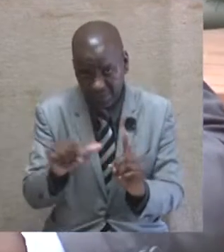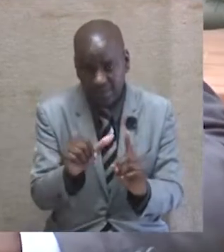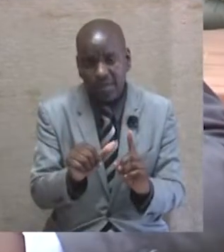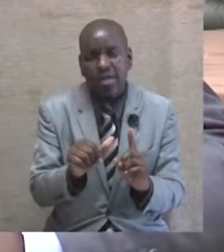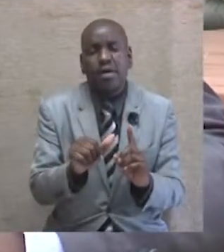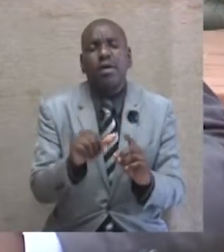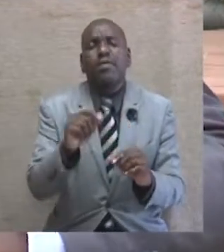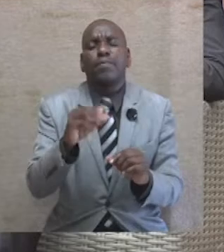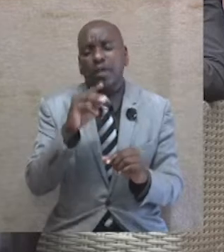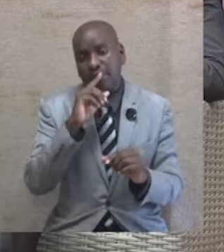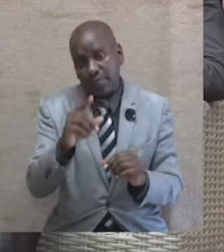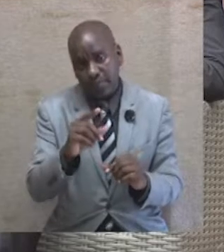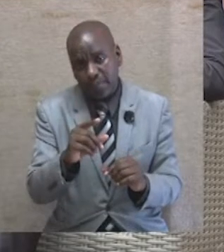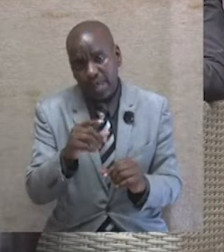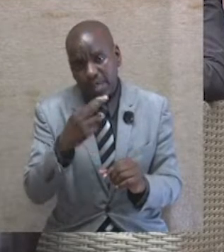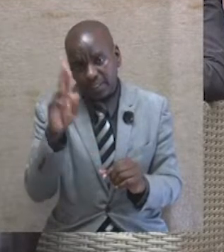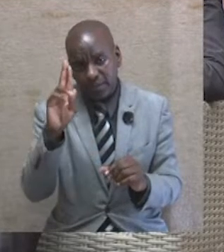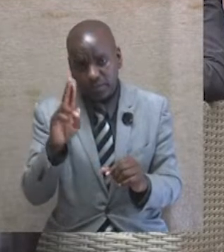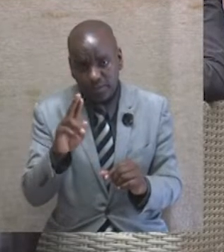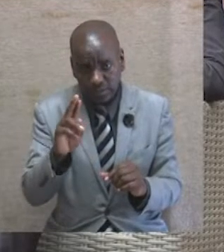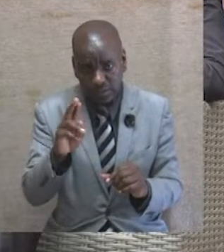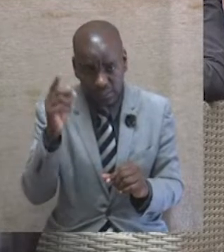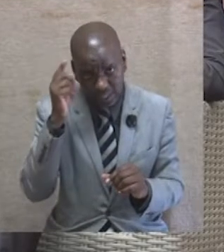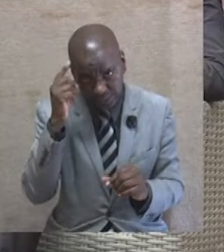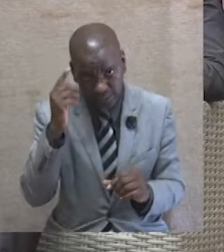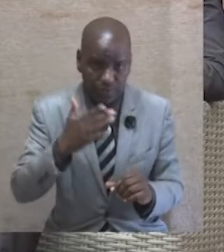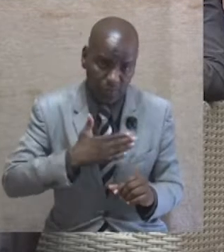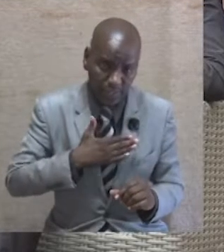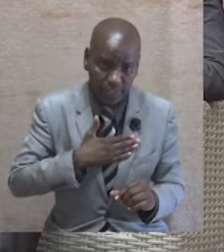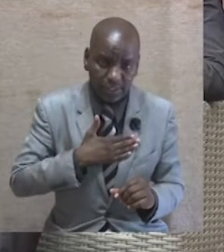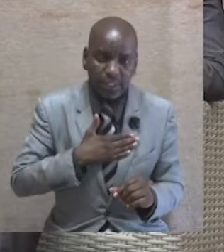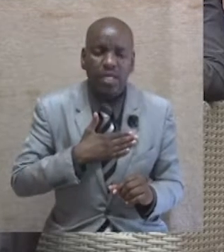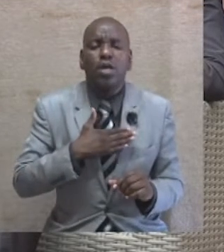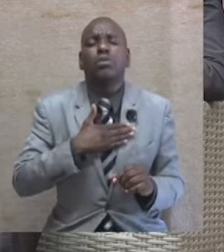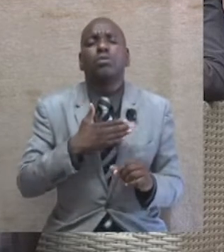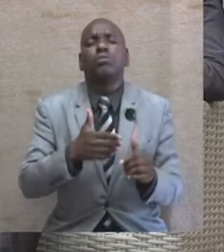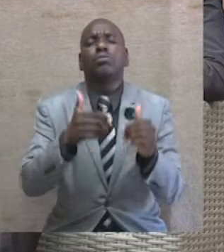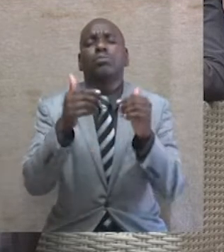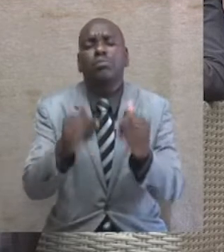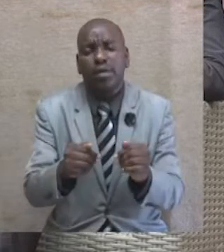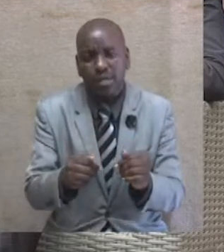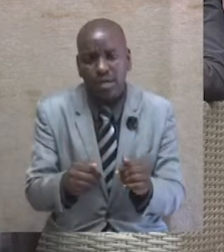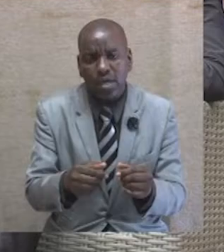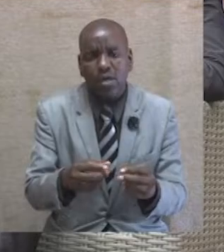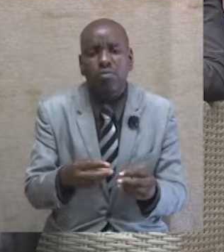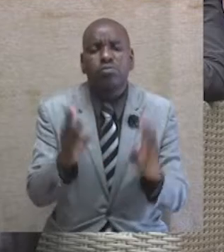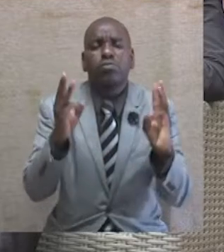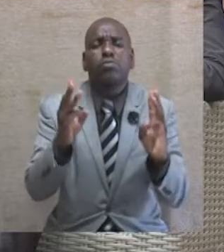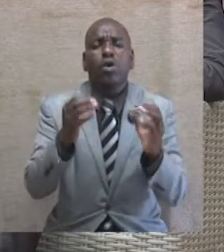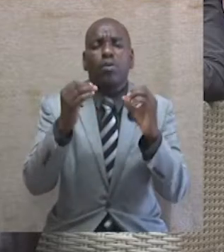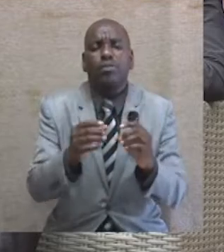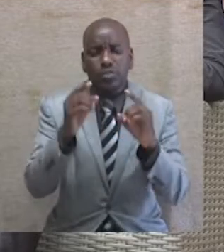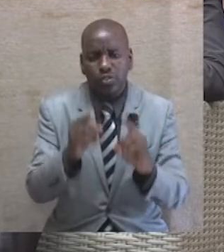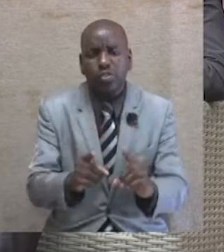relation to this as a subject? You spoke of the results that we want. Yes. Maybe we need to unpack these results to say what is the advantage